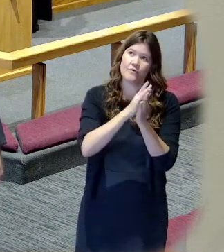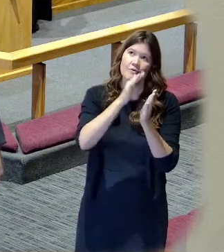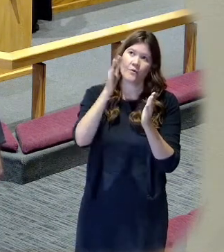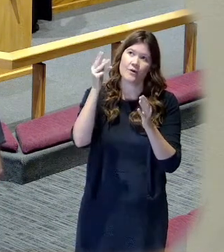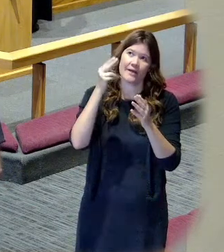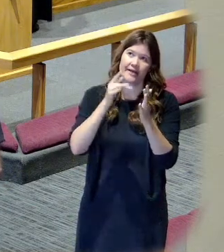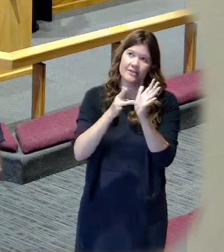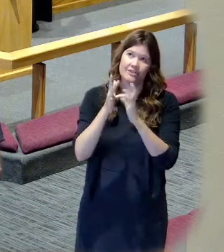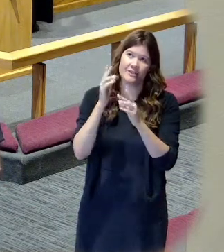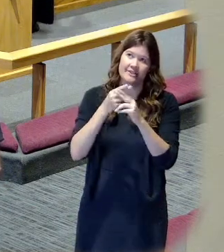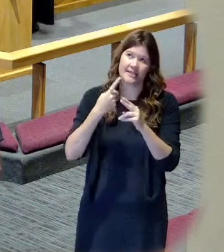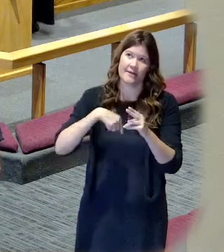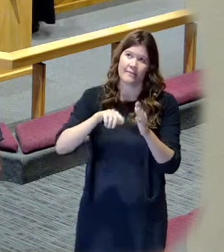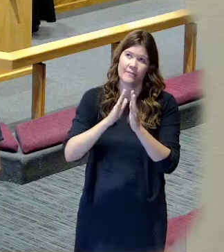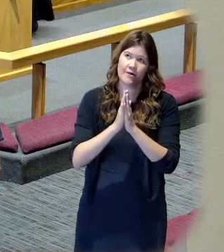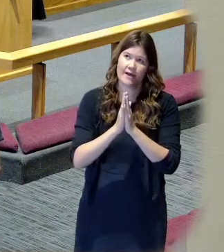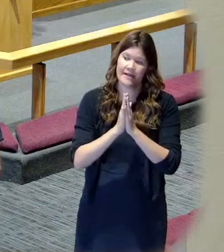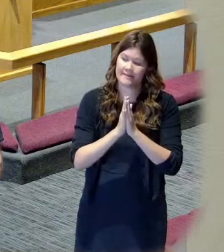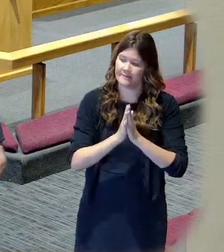pray. Amen.